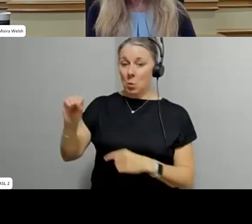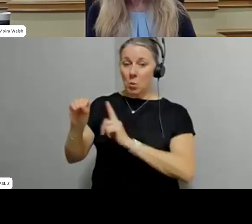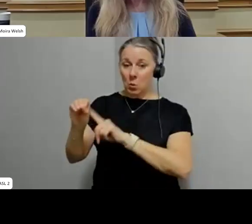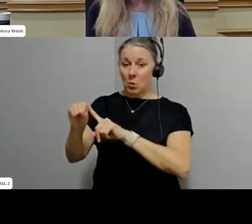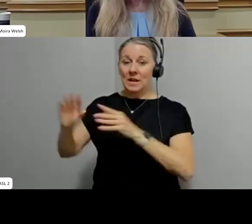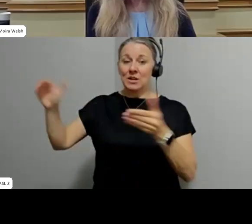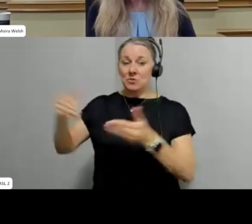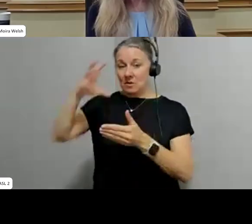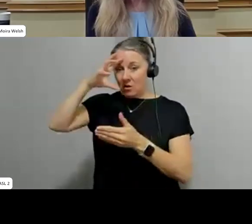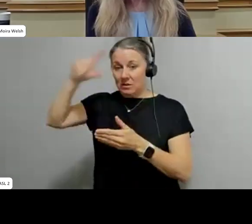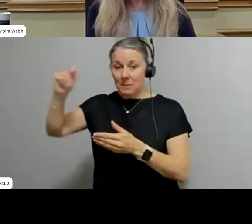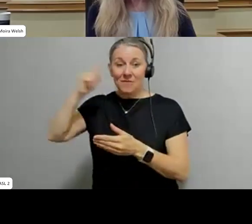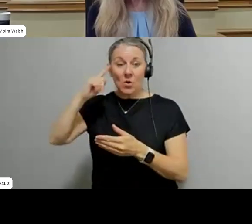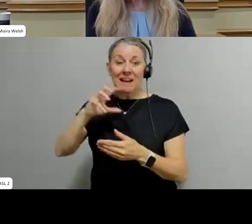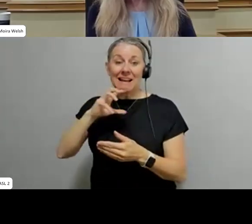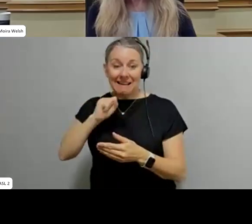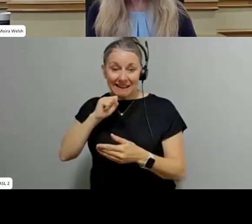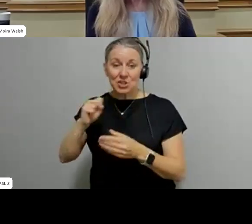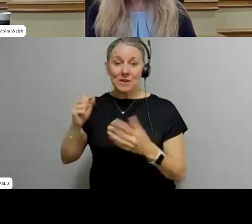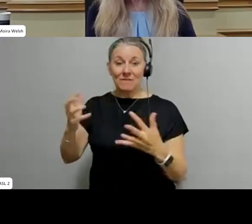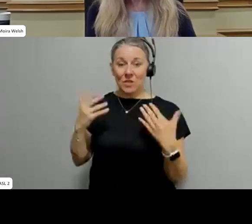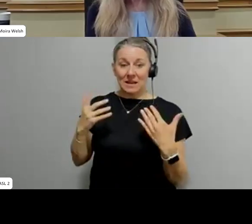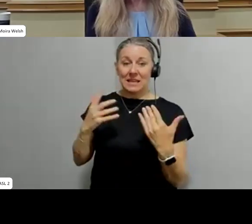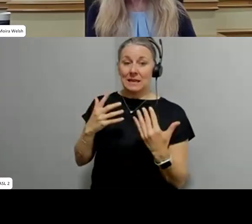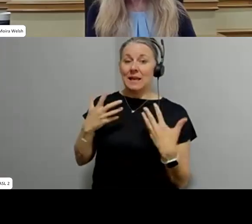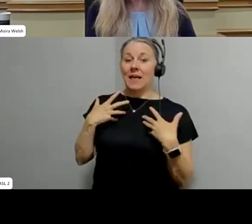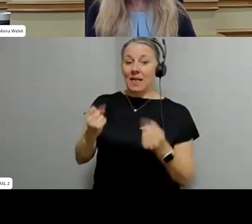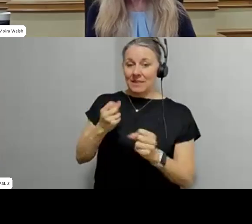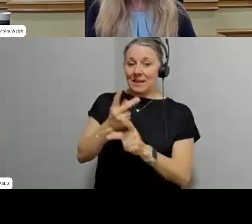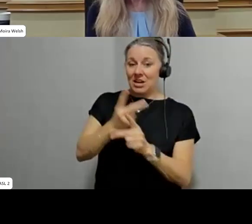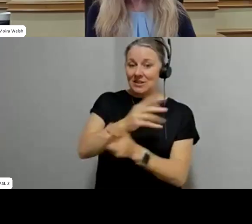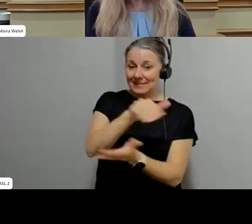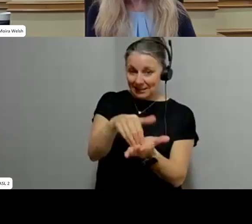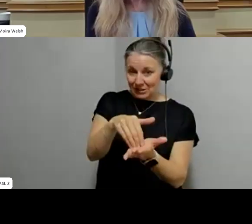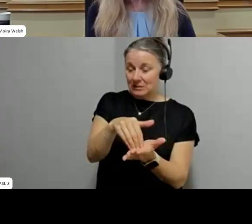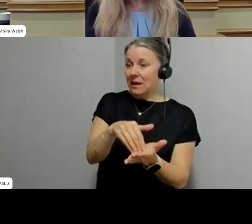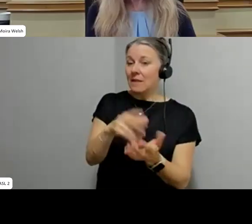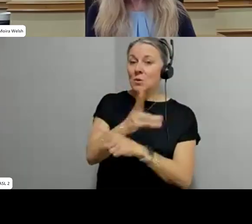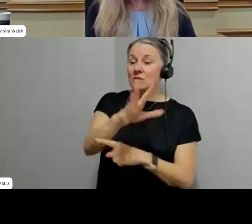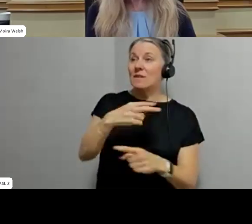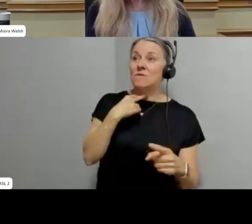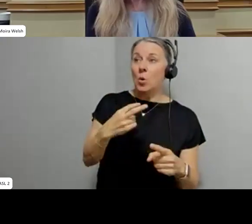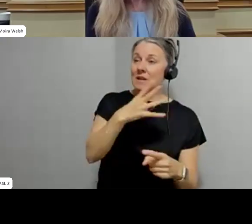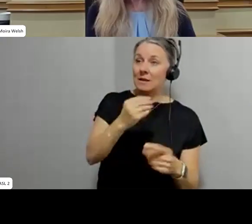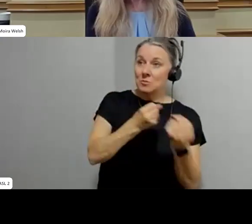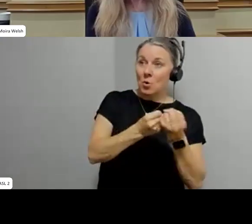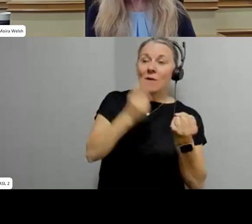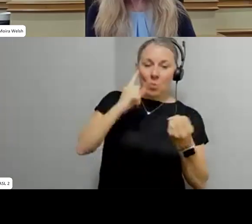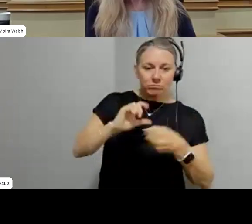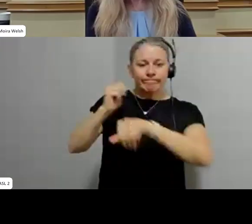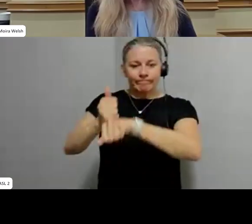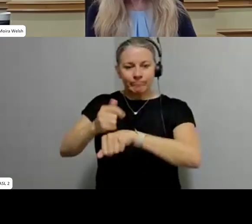they consulted with older persons and used their voice on those recommendations and policies. And they moved that concept,